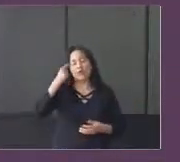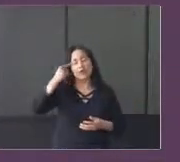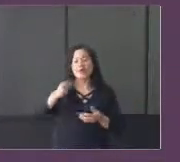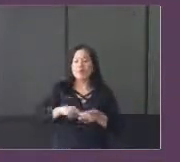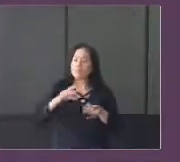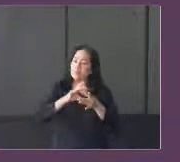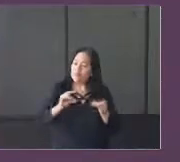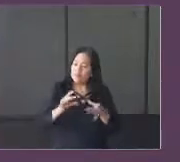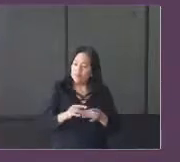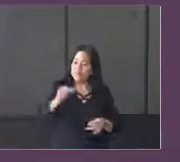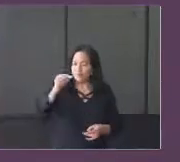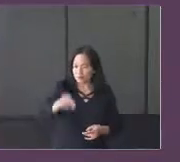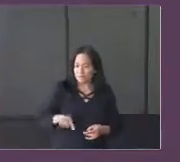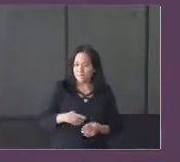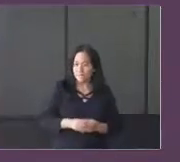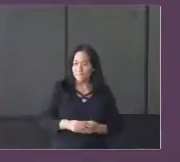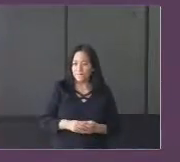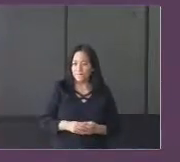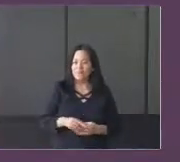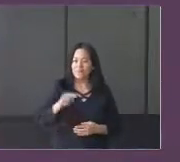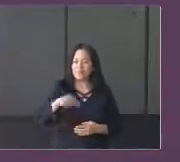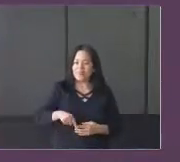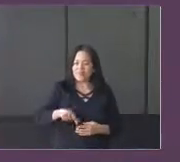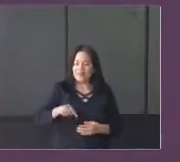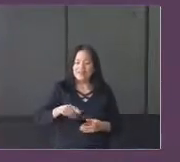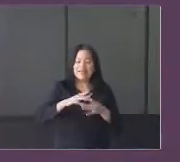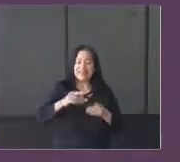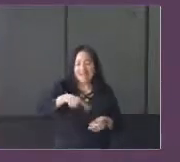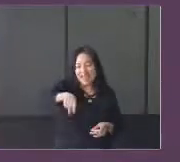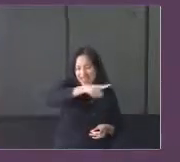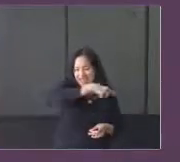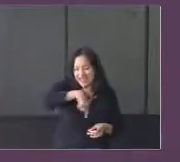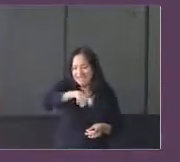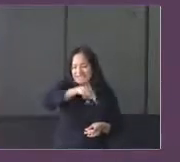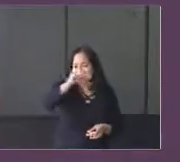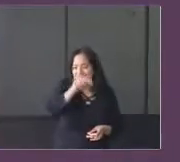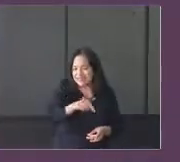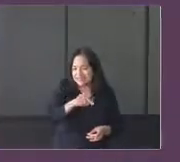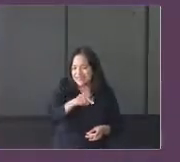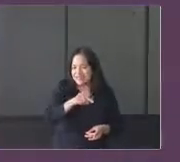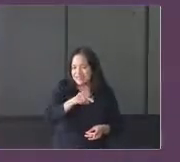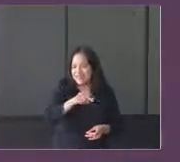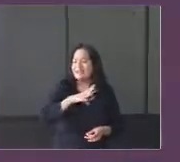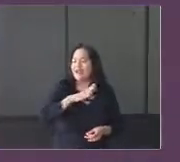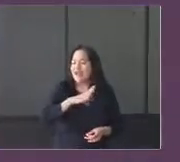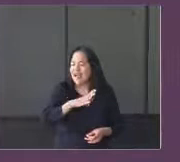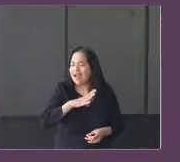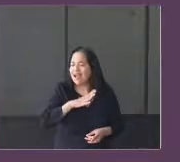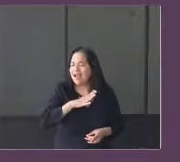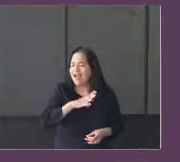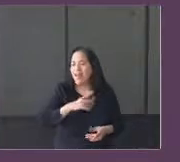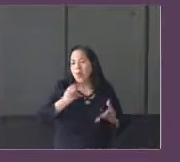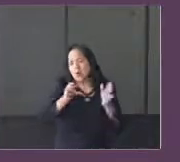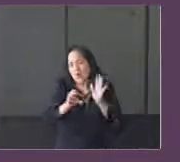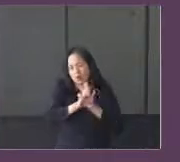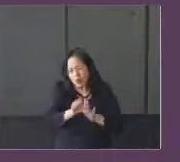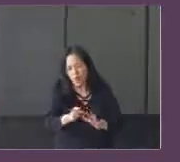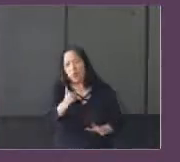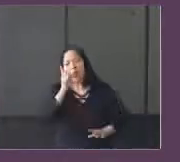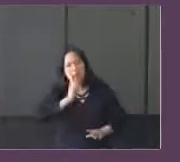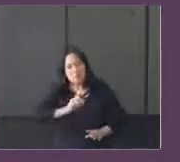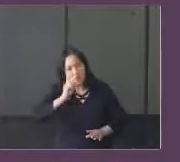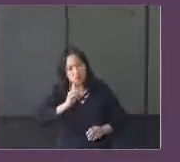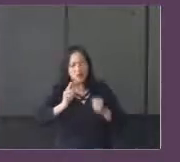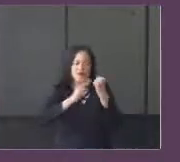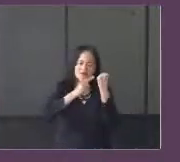I wanted to present an X-ray because within this population, we find like